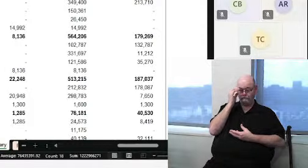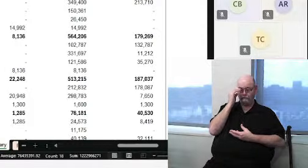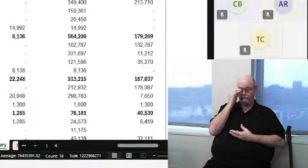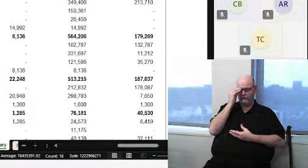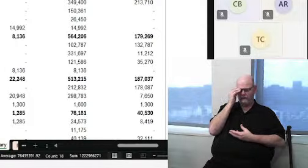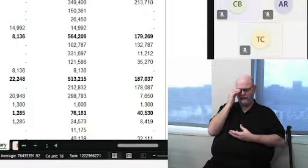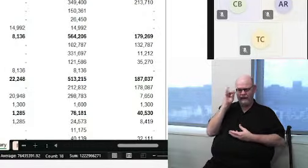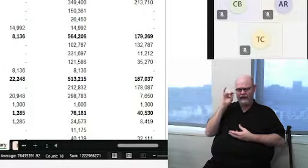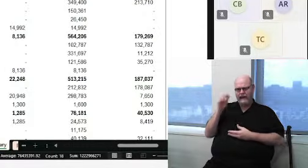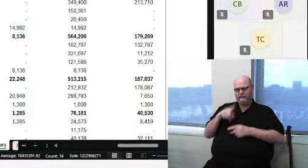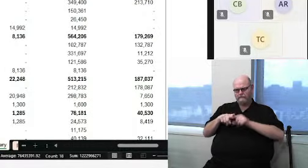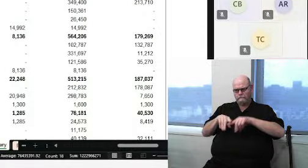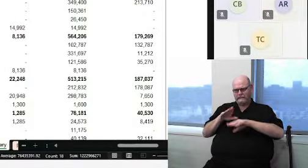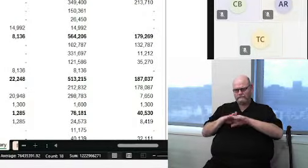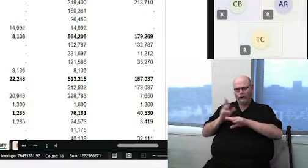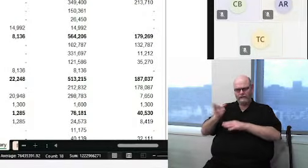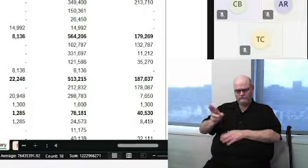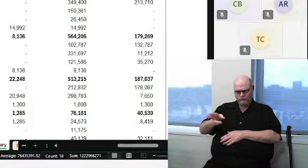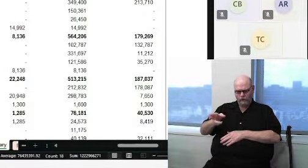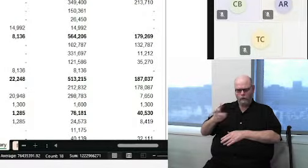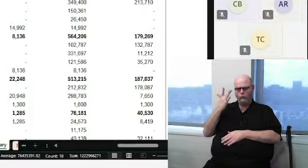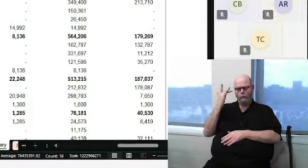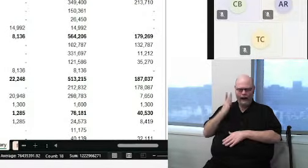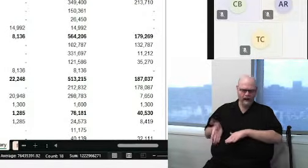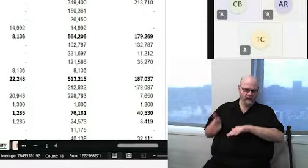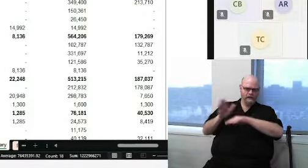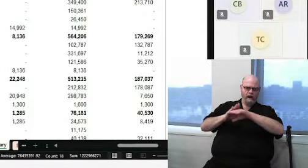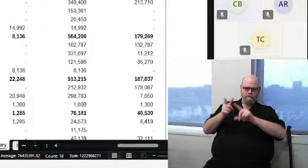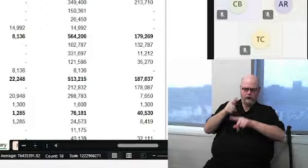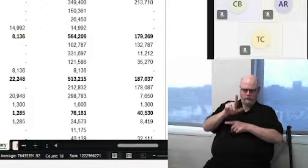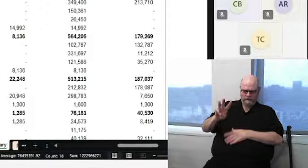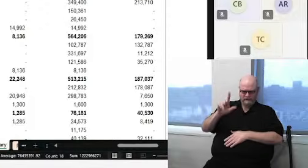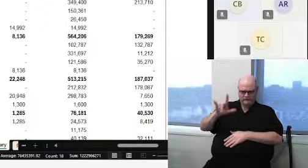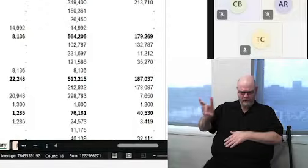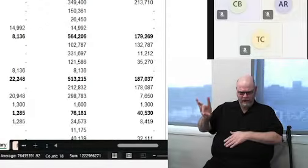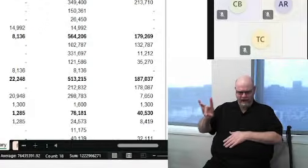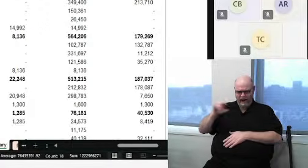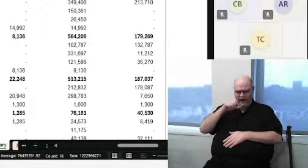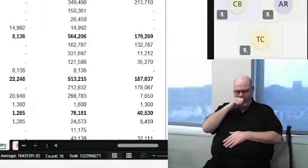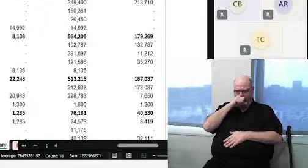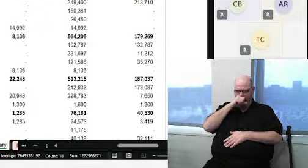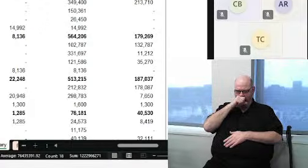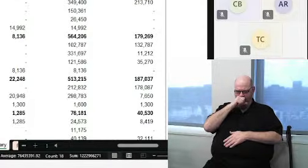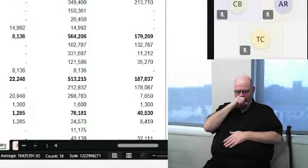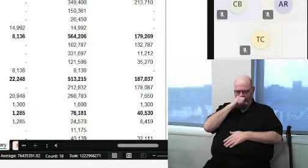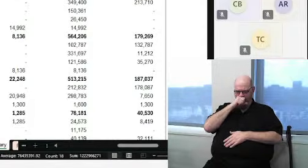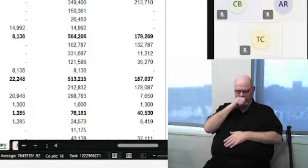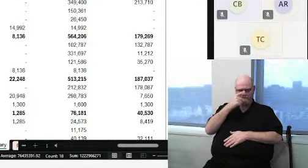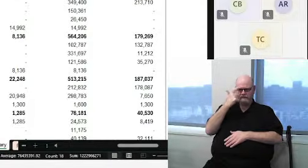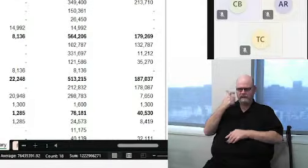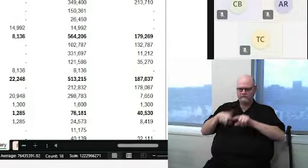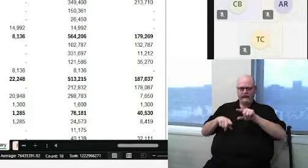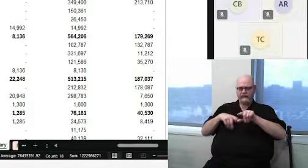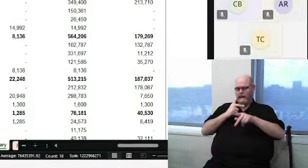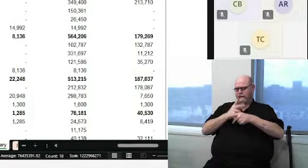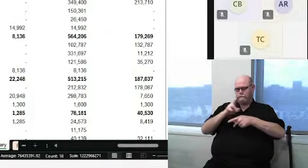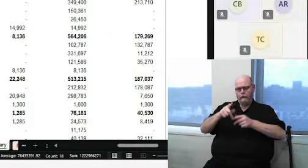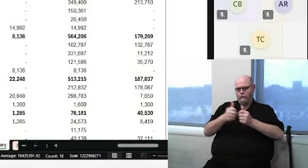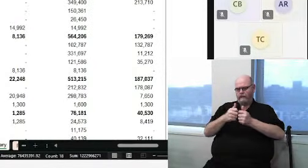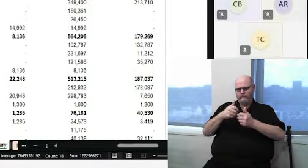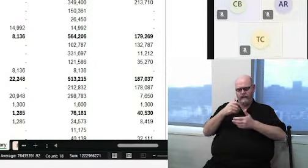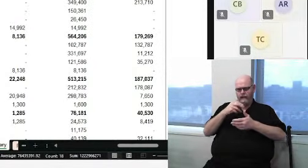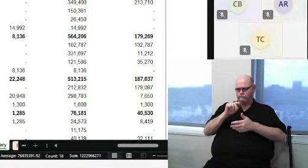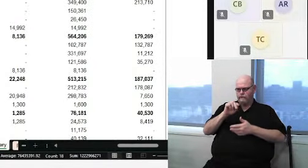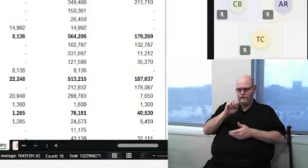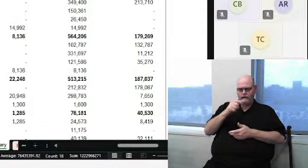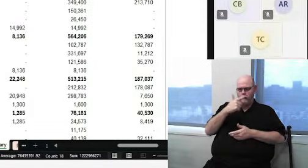rates, why does it ramp up dramatically from fiscal year 26 to 28? Very good question. Because we're not being able to keep up with the failure rate,